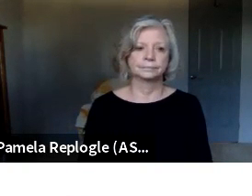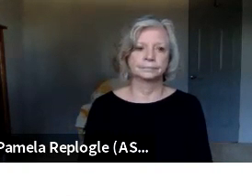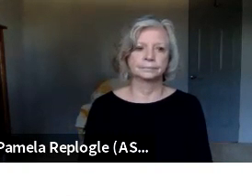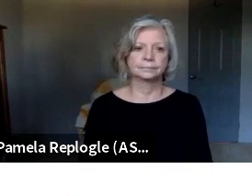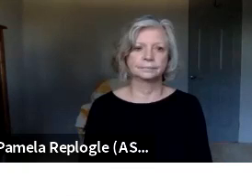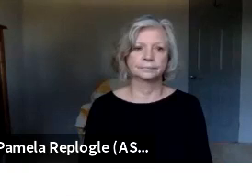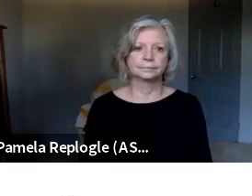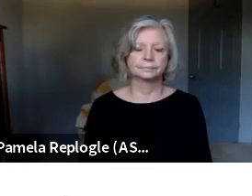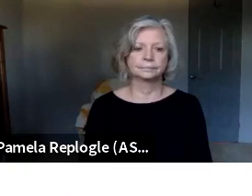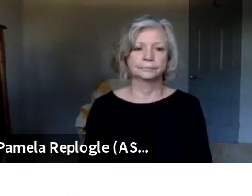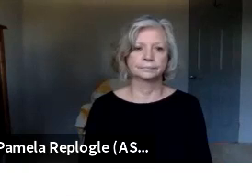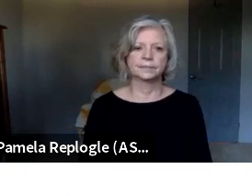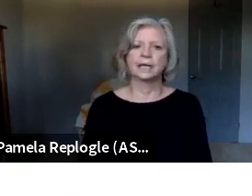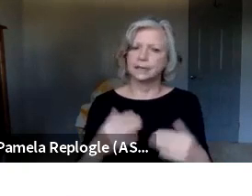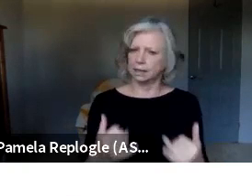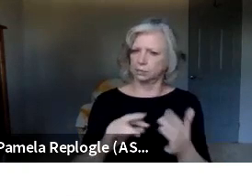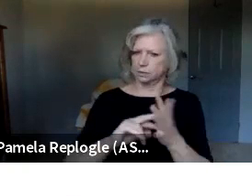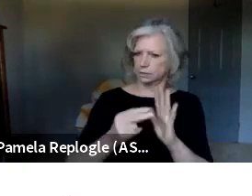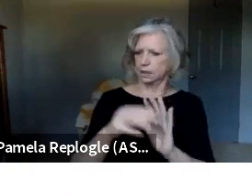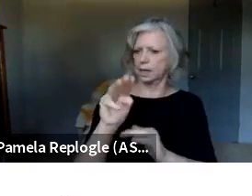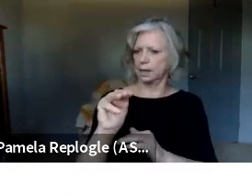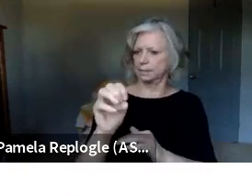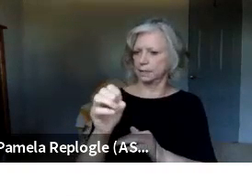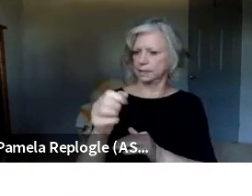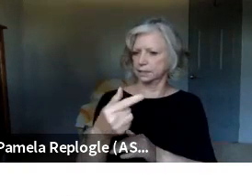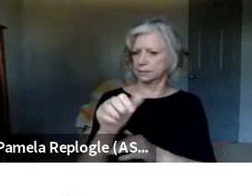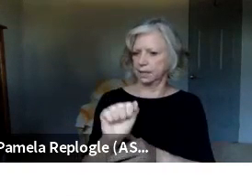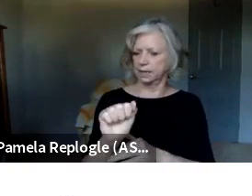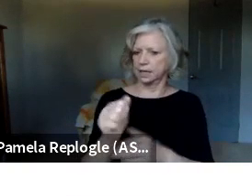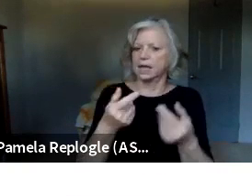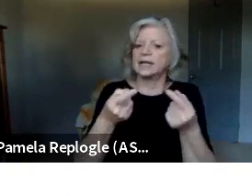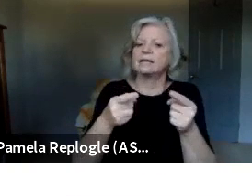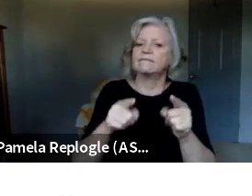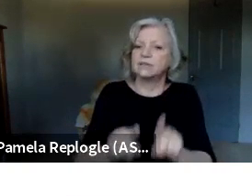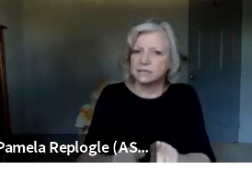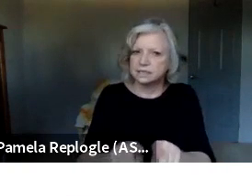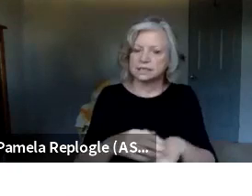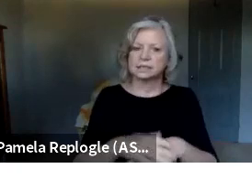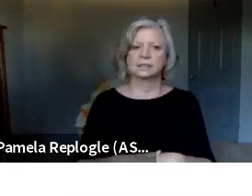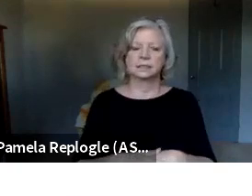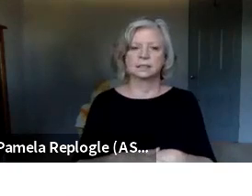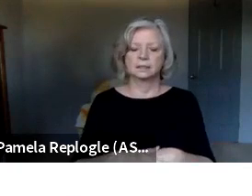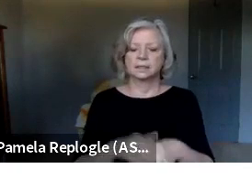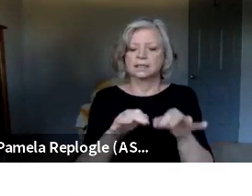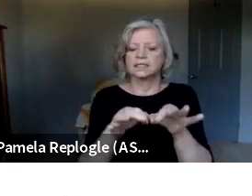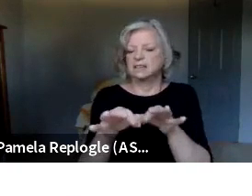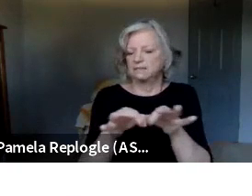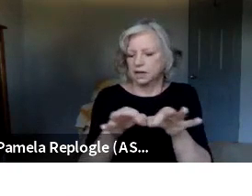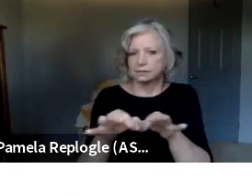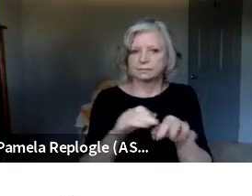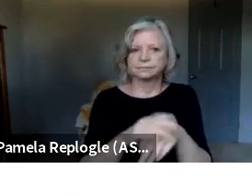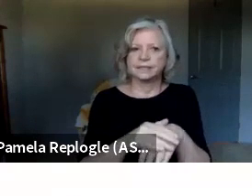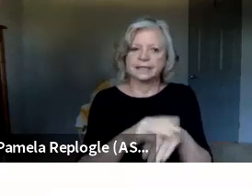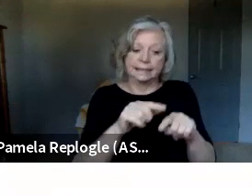So I mentioned mega events. Well, there's a definition for that, and it all depends on whether